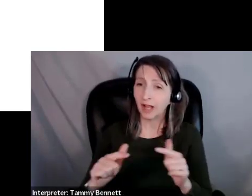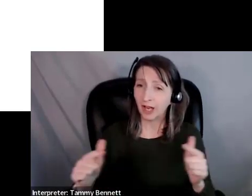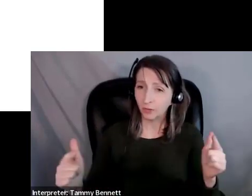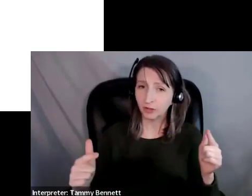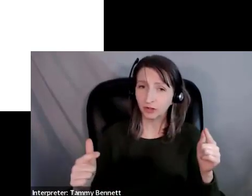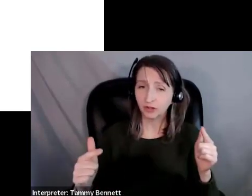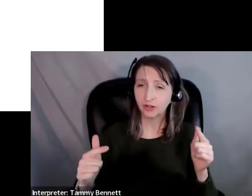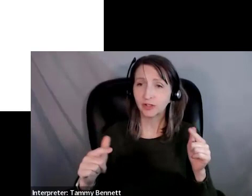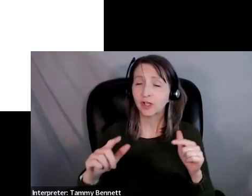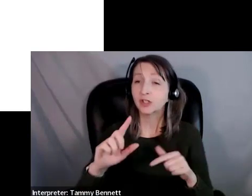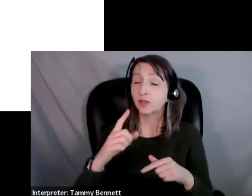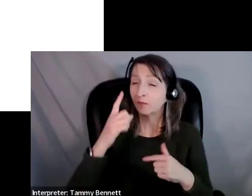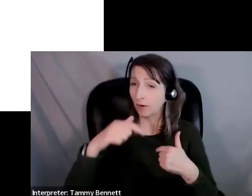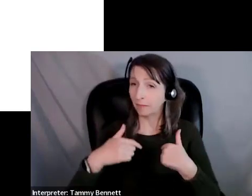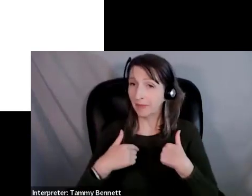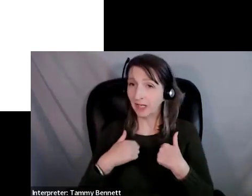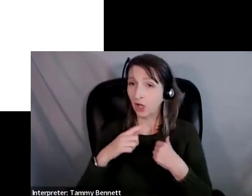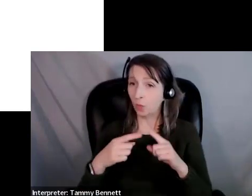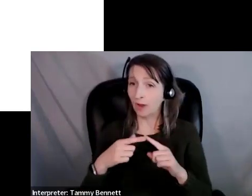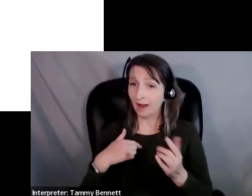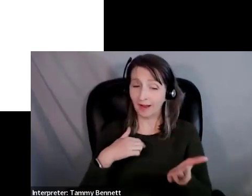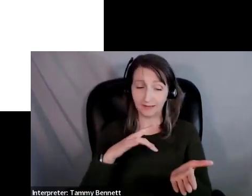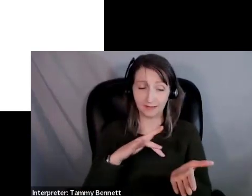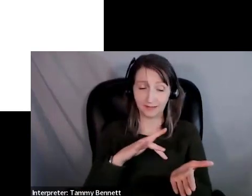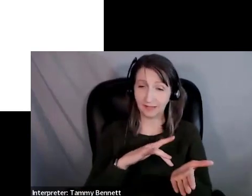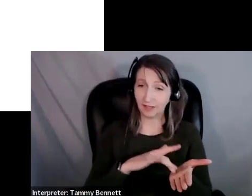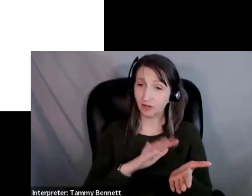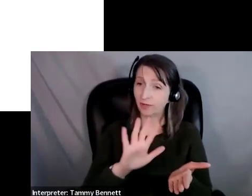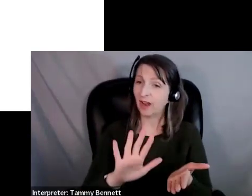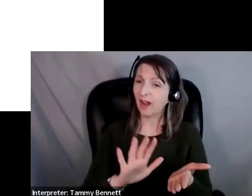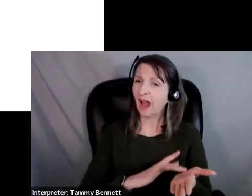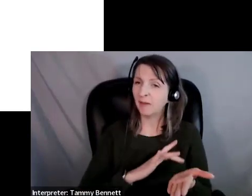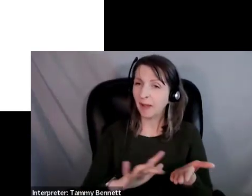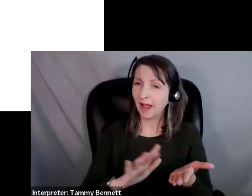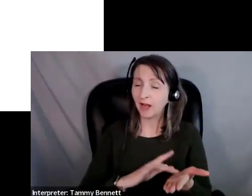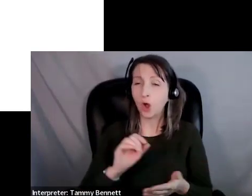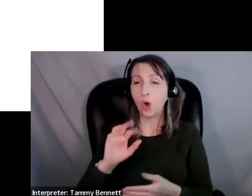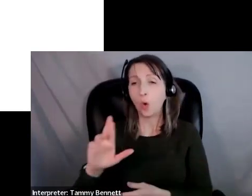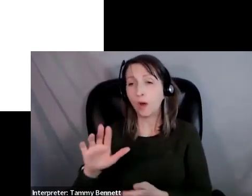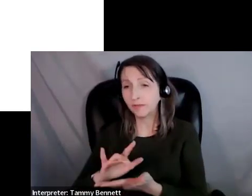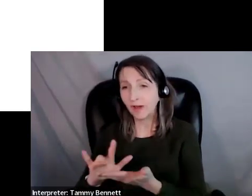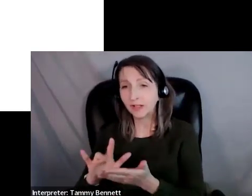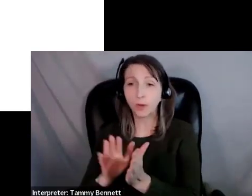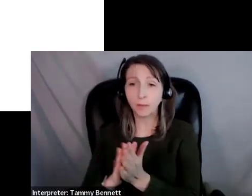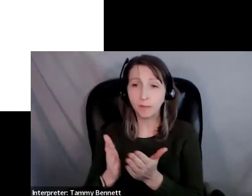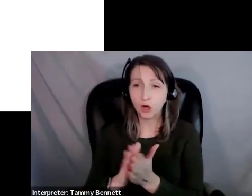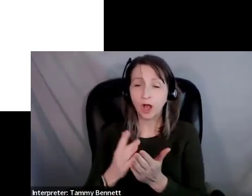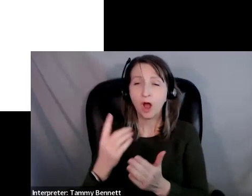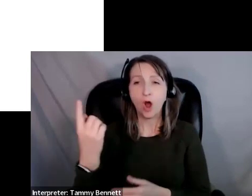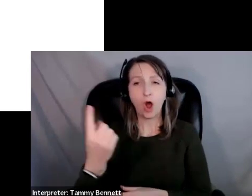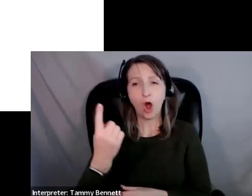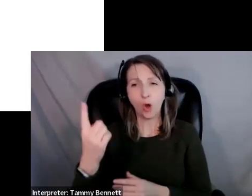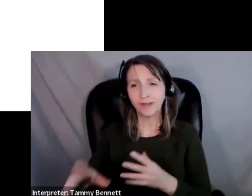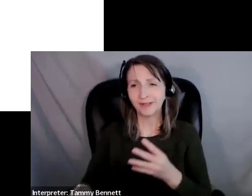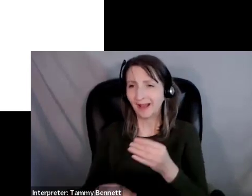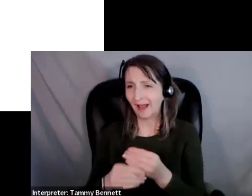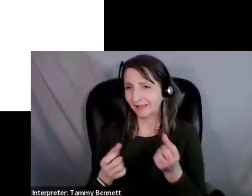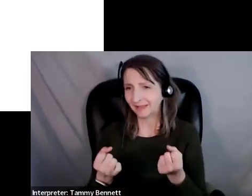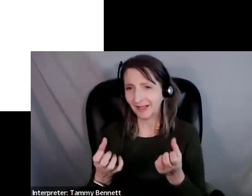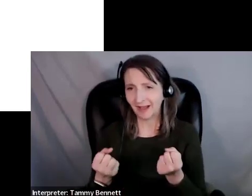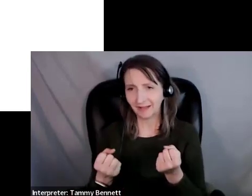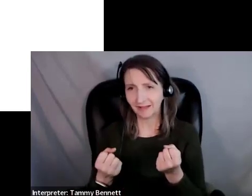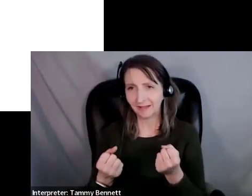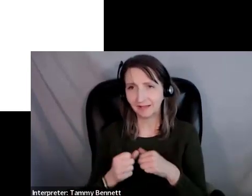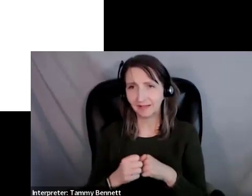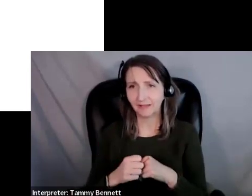So for me, whenever I touch the iPad, or I touch their device, or their textbook, I'm always reinforcing it with sign language. So whether it's,